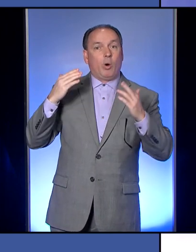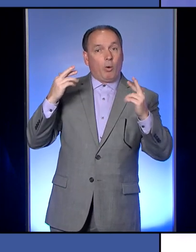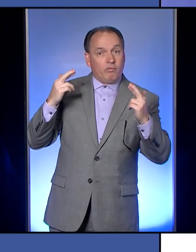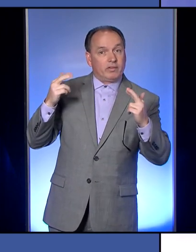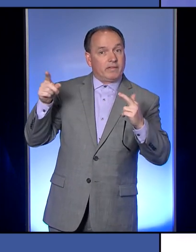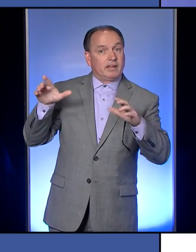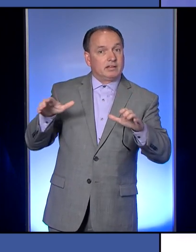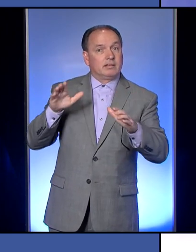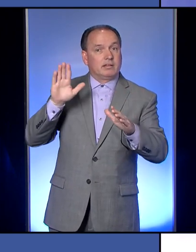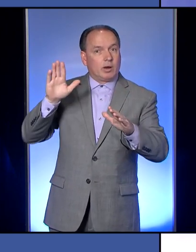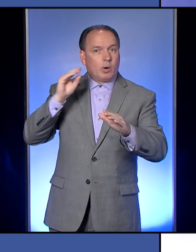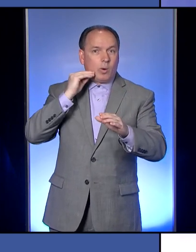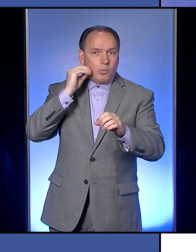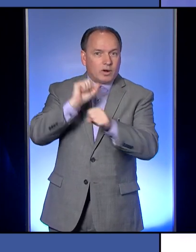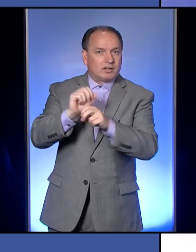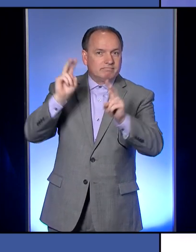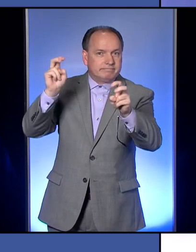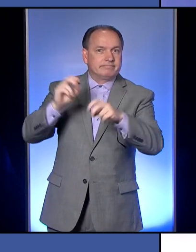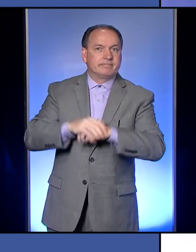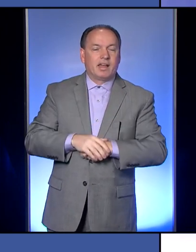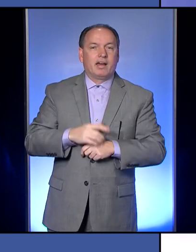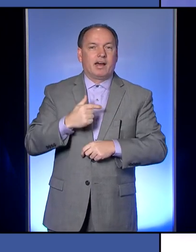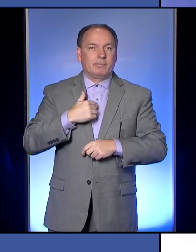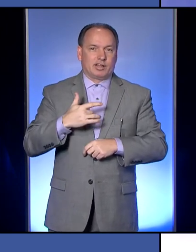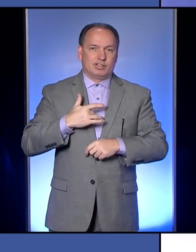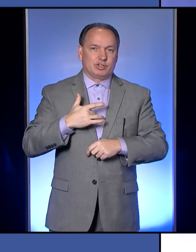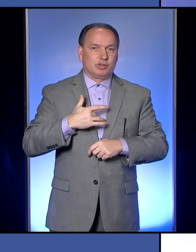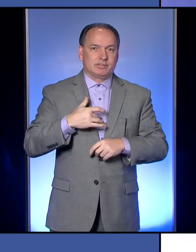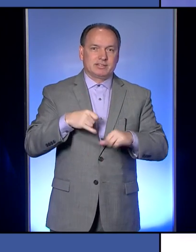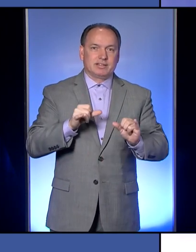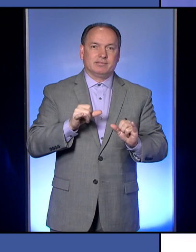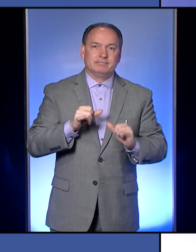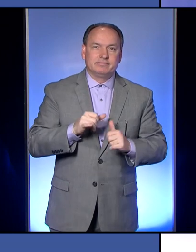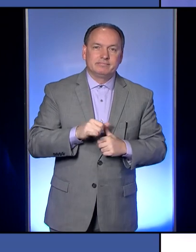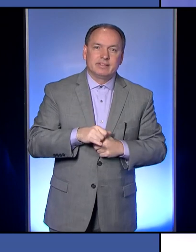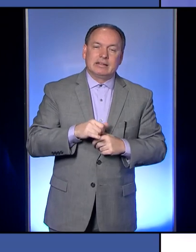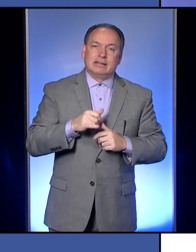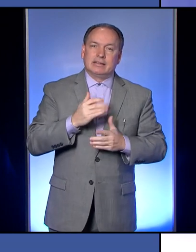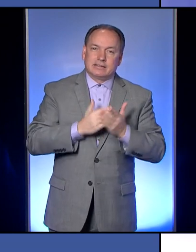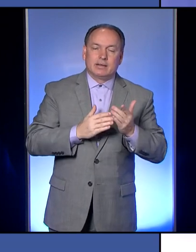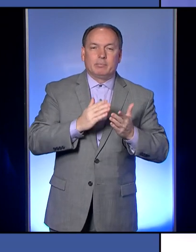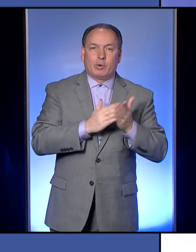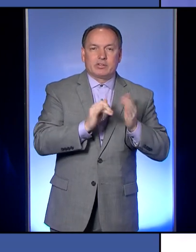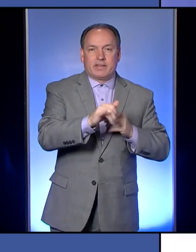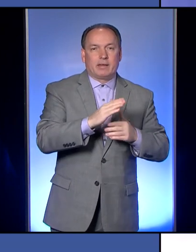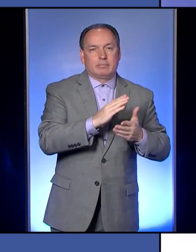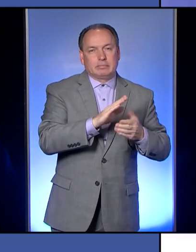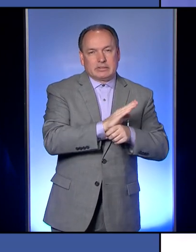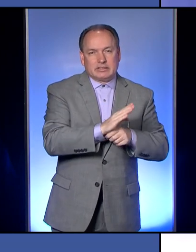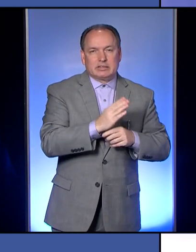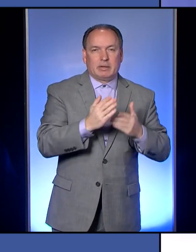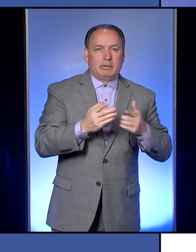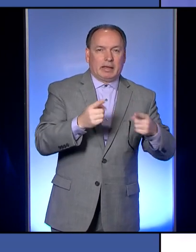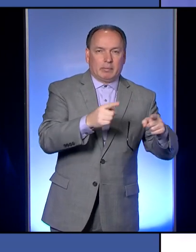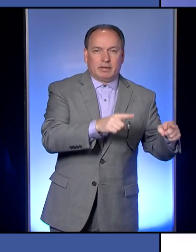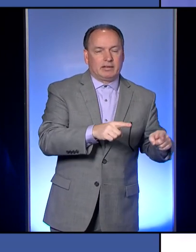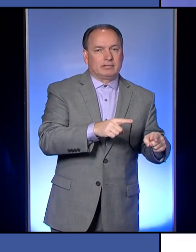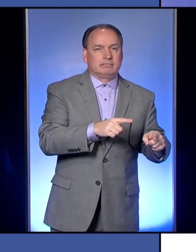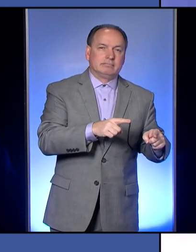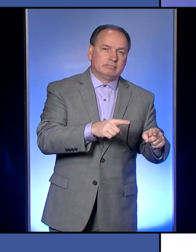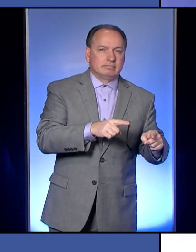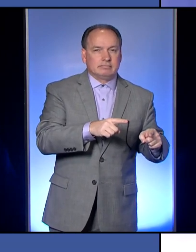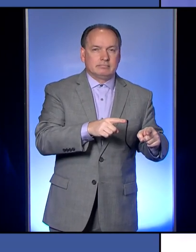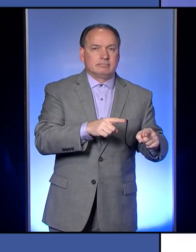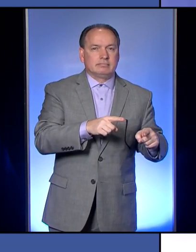homework. But again, I have concerns that there may be certain aspects of that business occurring